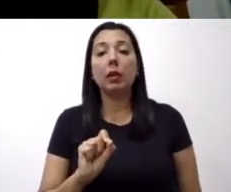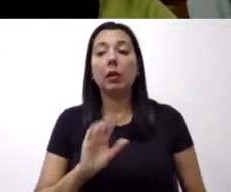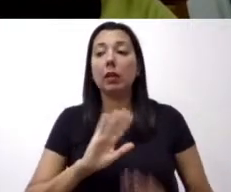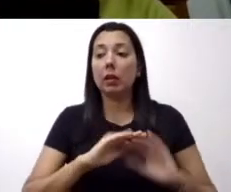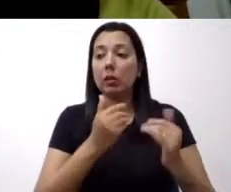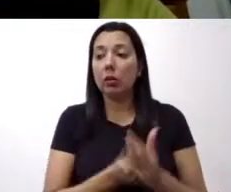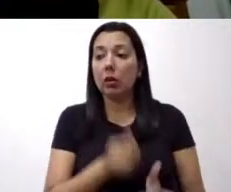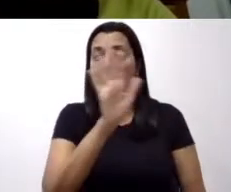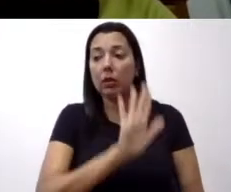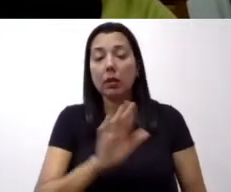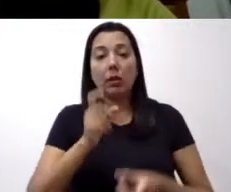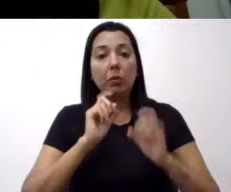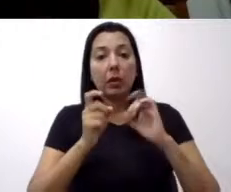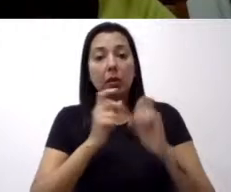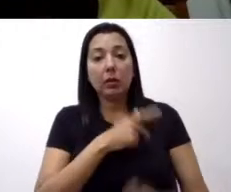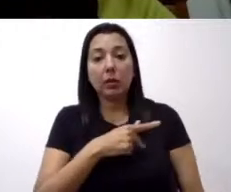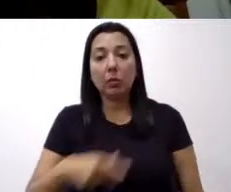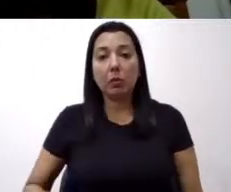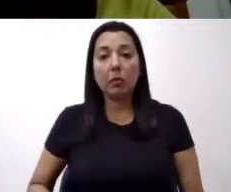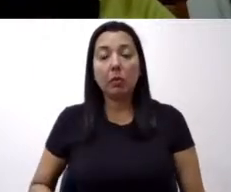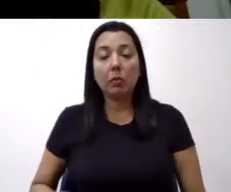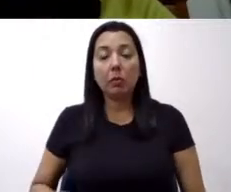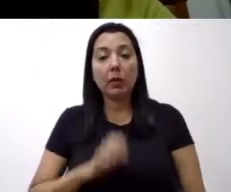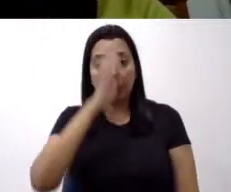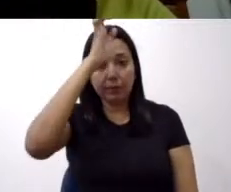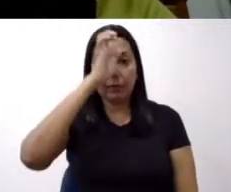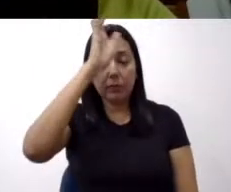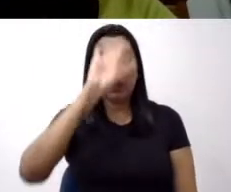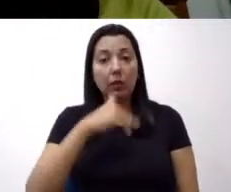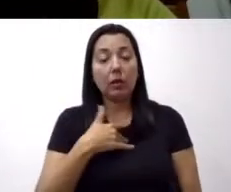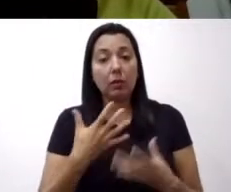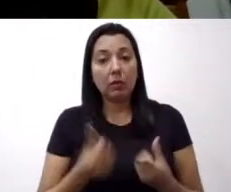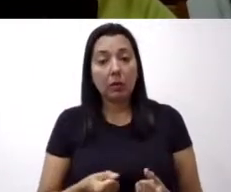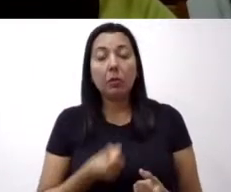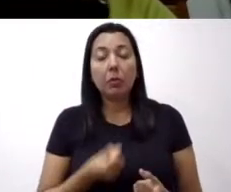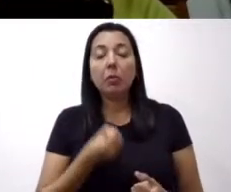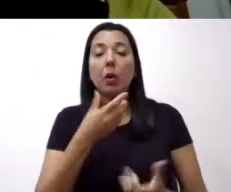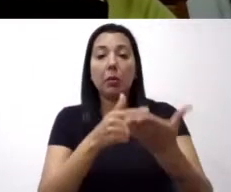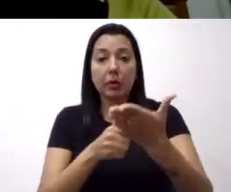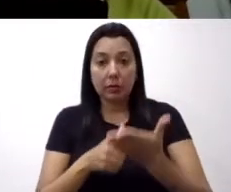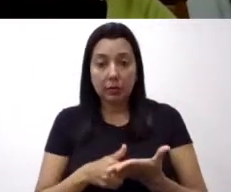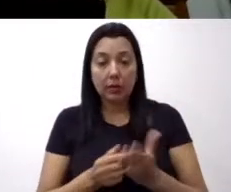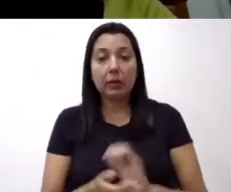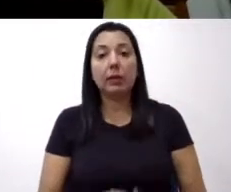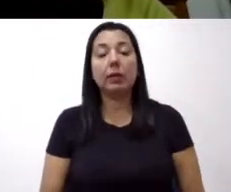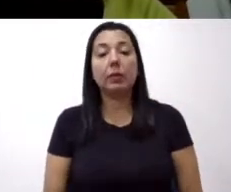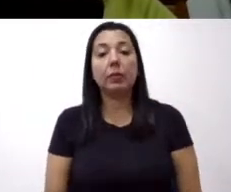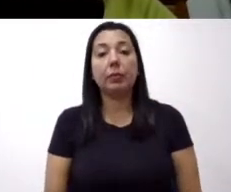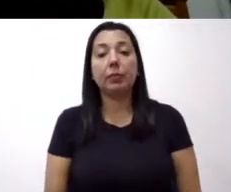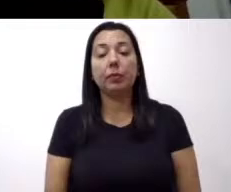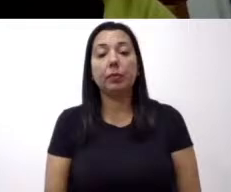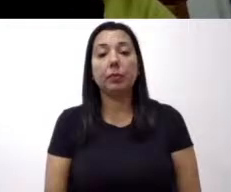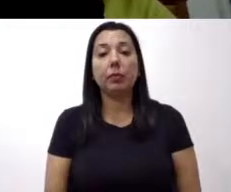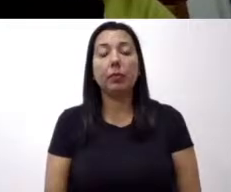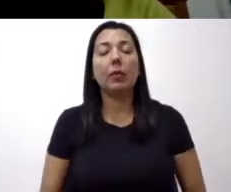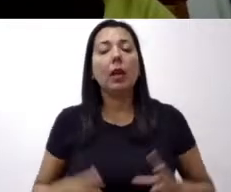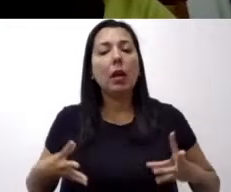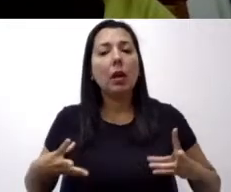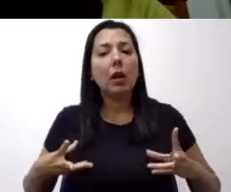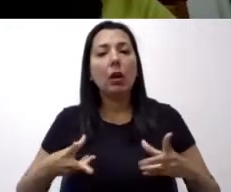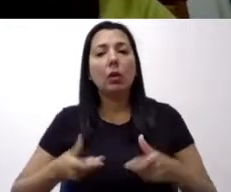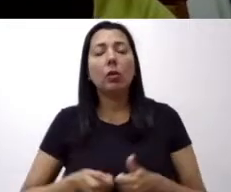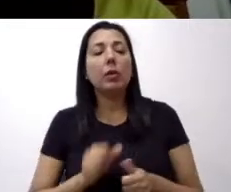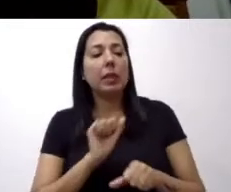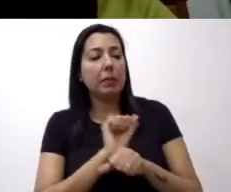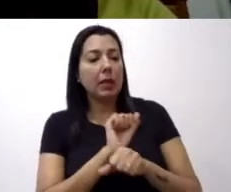ENAP, we will welcome all of you, and we really hope you have a very good time